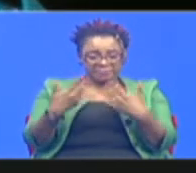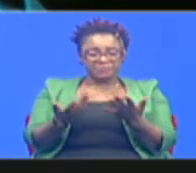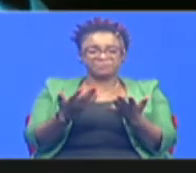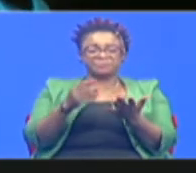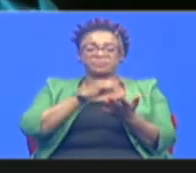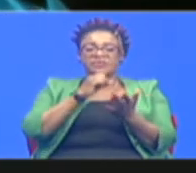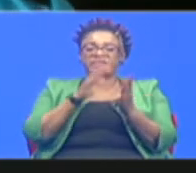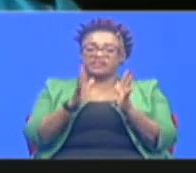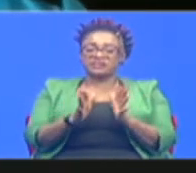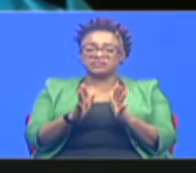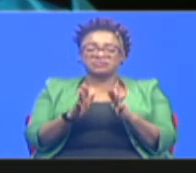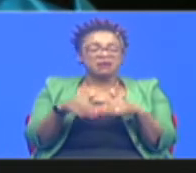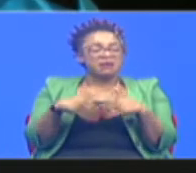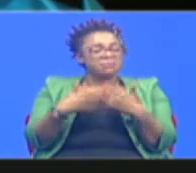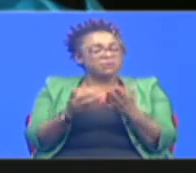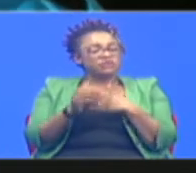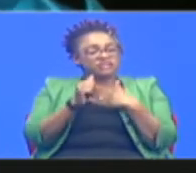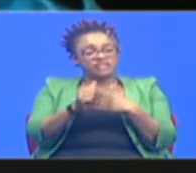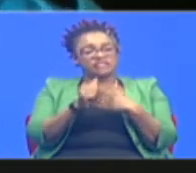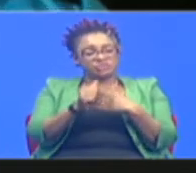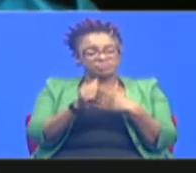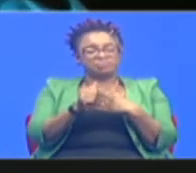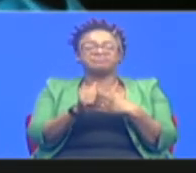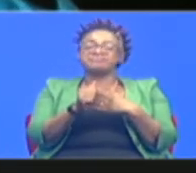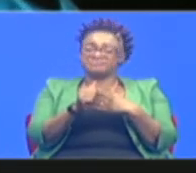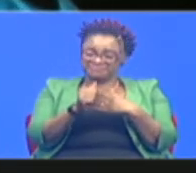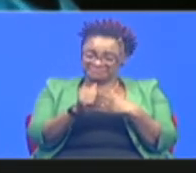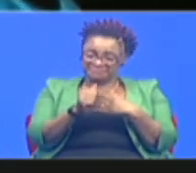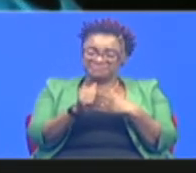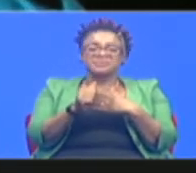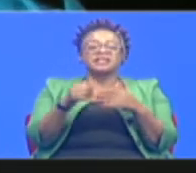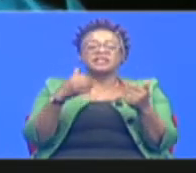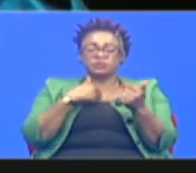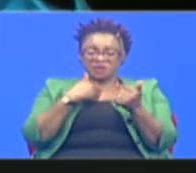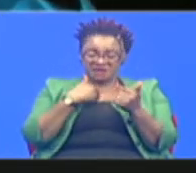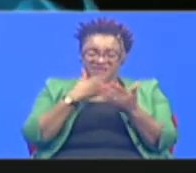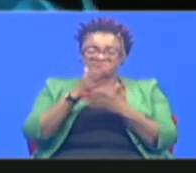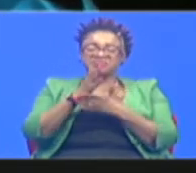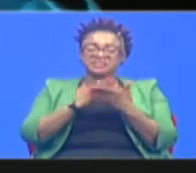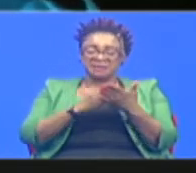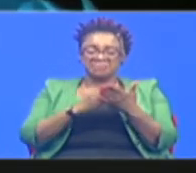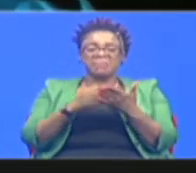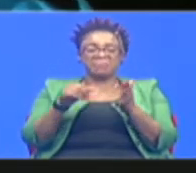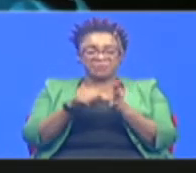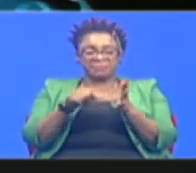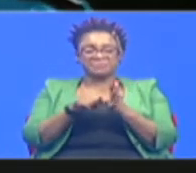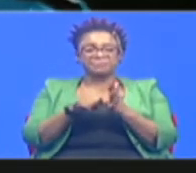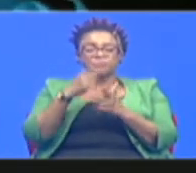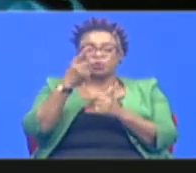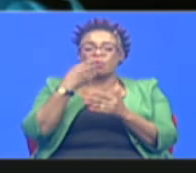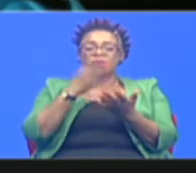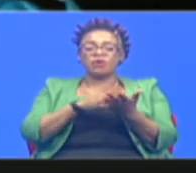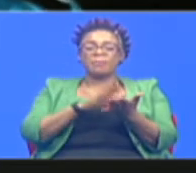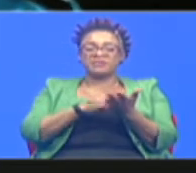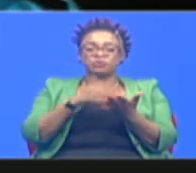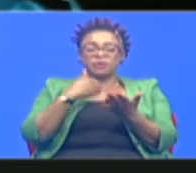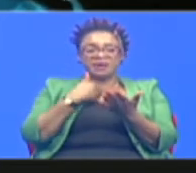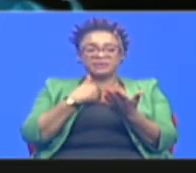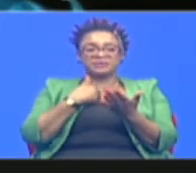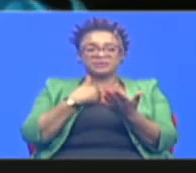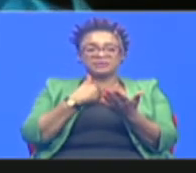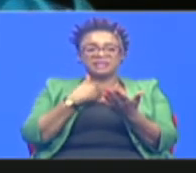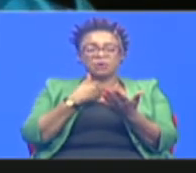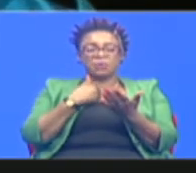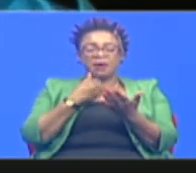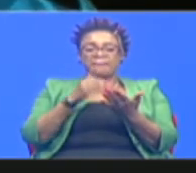about leadership. Yes, it is going to have a bit of backlash. I remember one of the comments that we had in our comment page